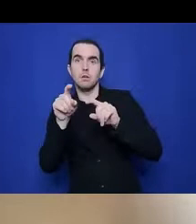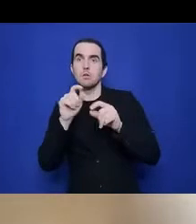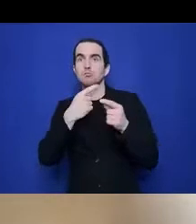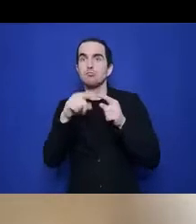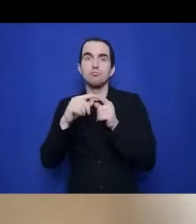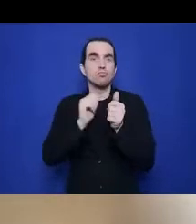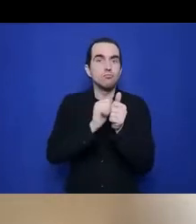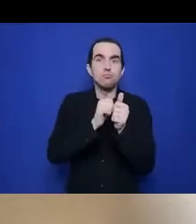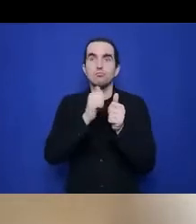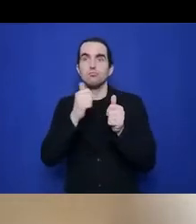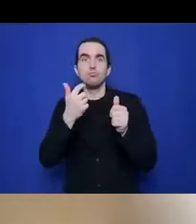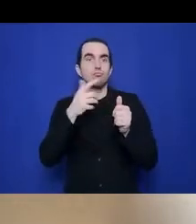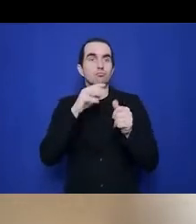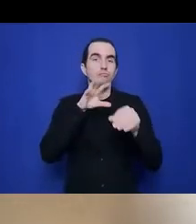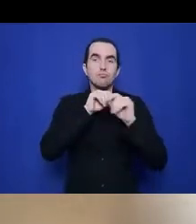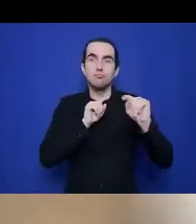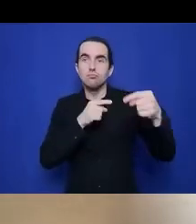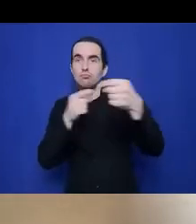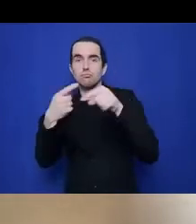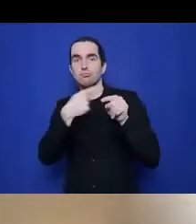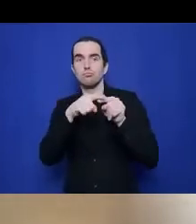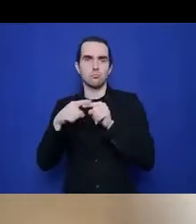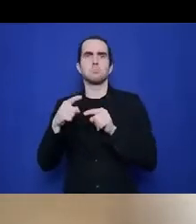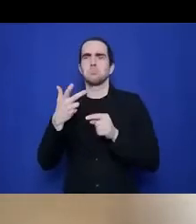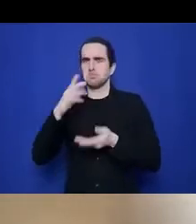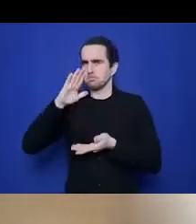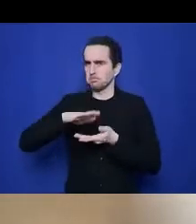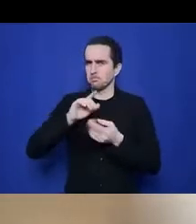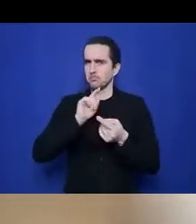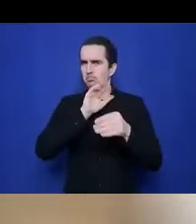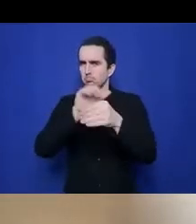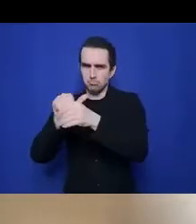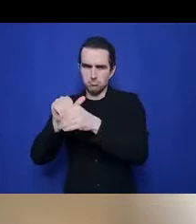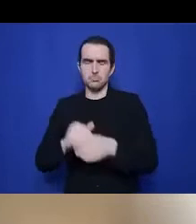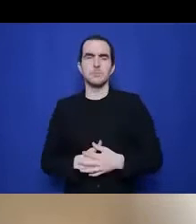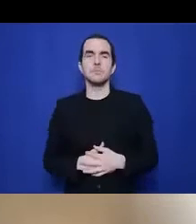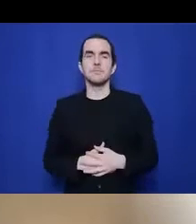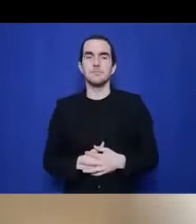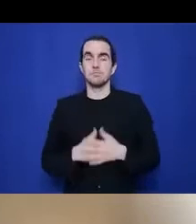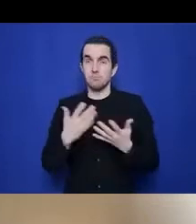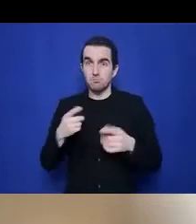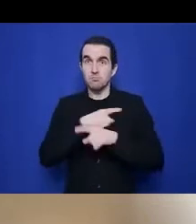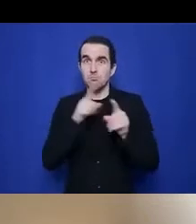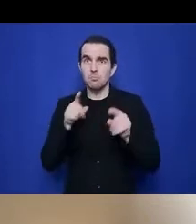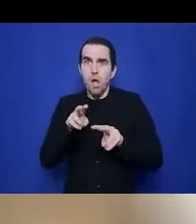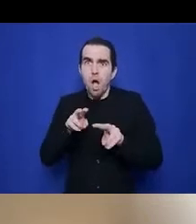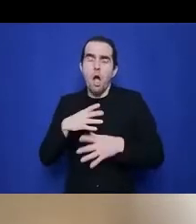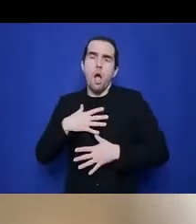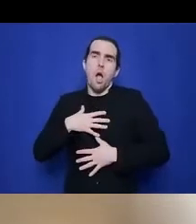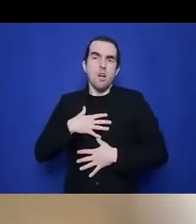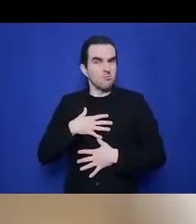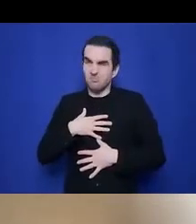have experienced the exclusion in physical education in the school systems. You can go to the next slide.